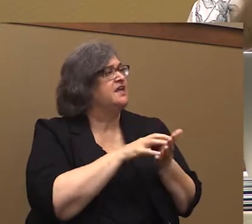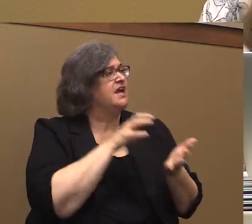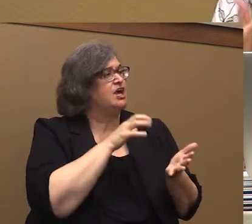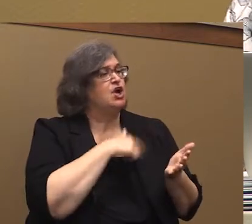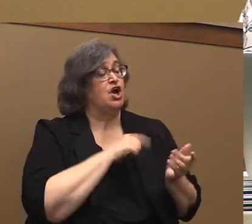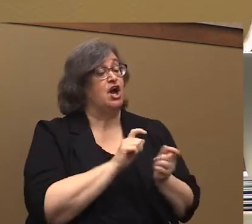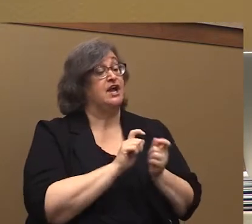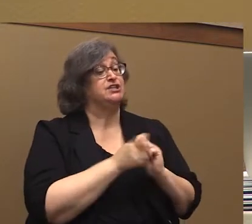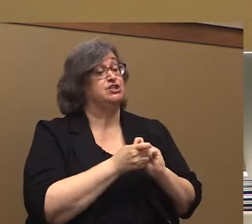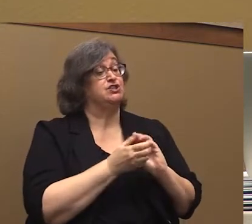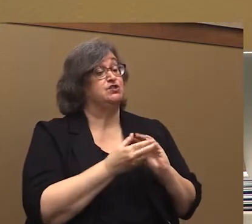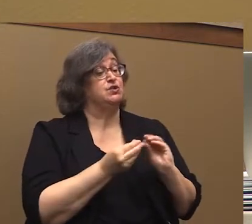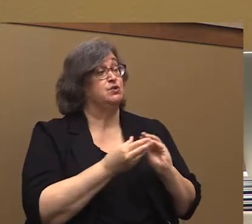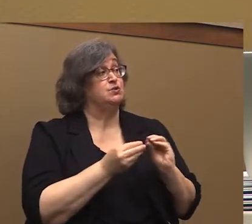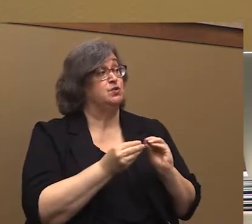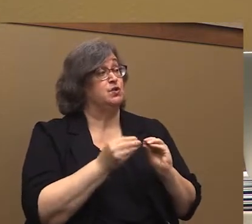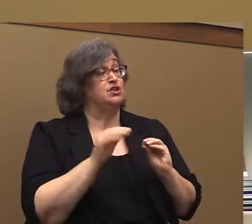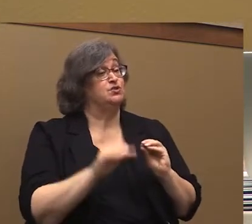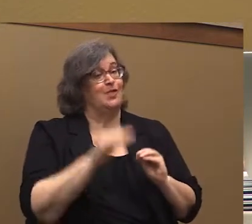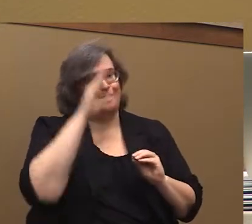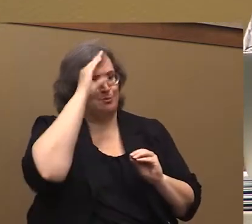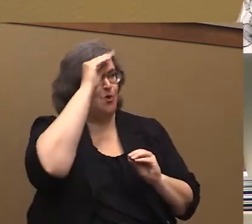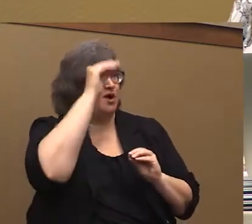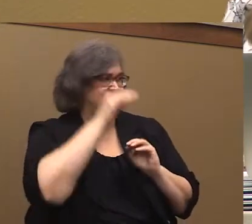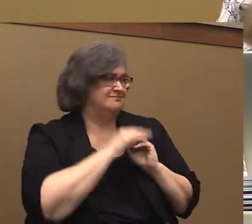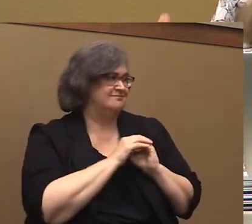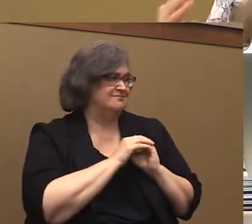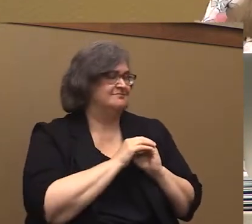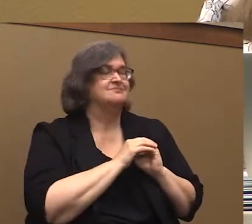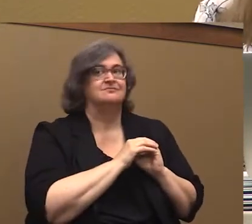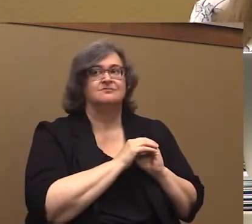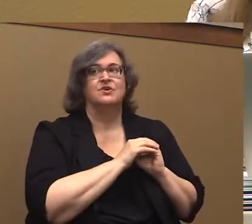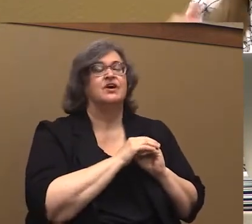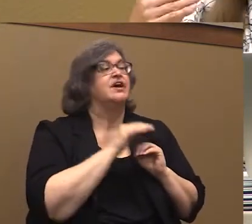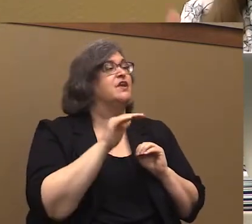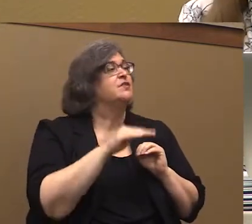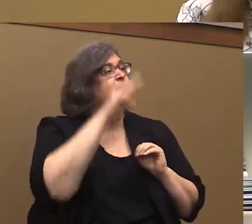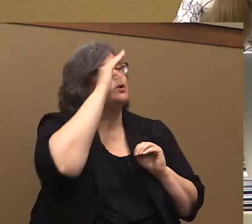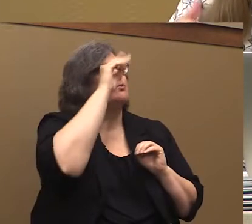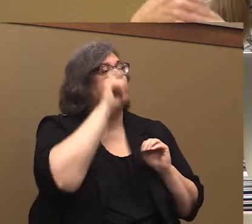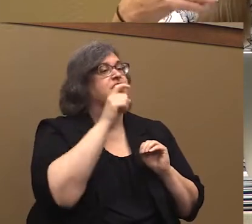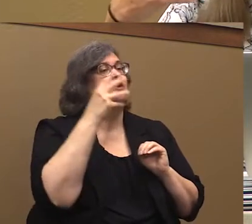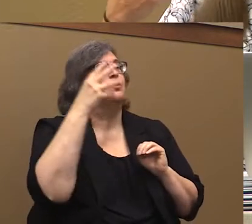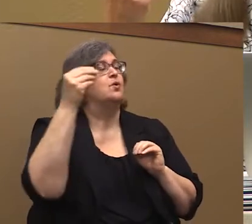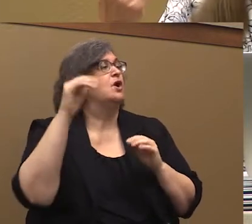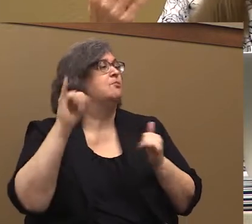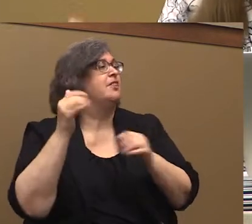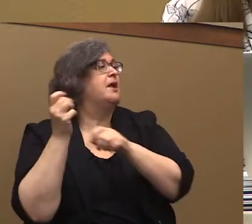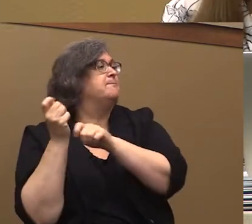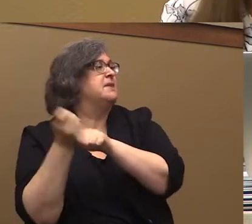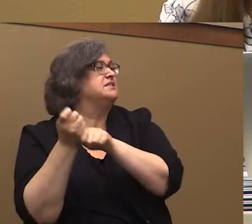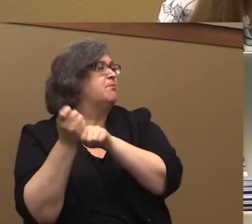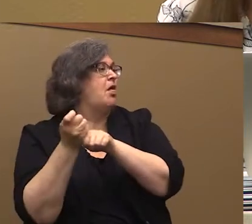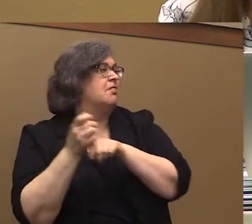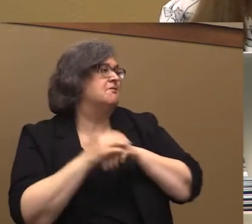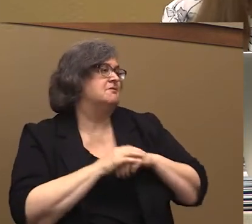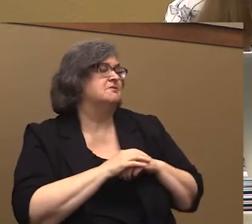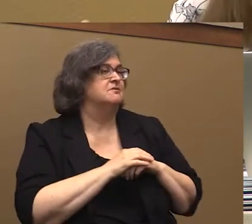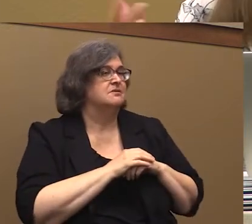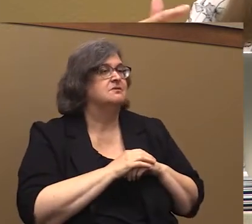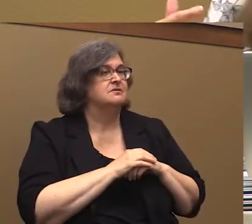cake. So I changed the story to a little boy, and I made the little boy go out to play